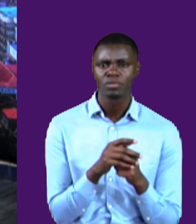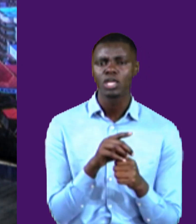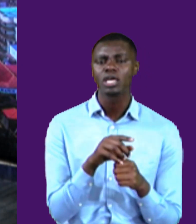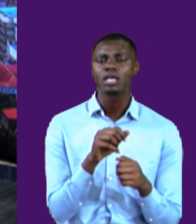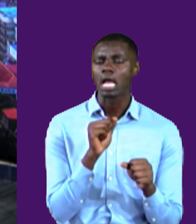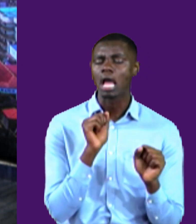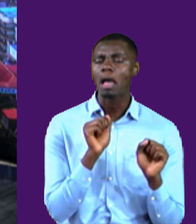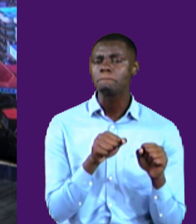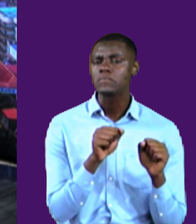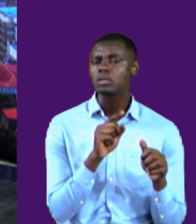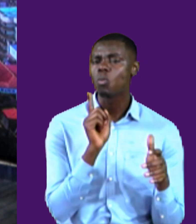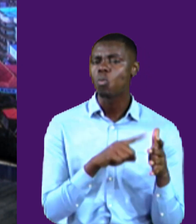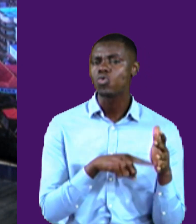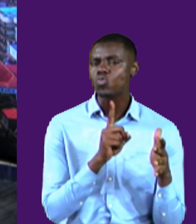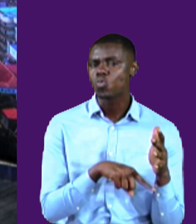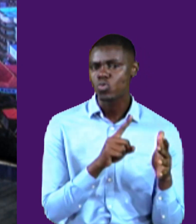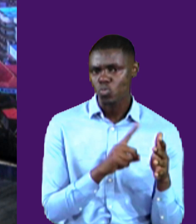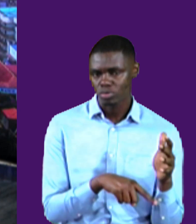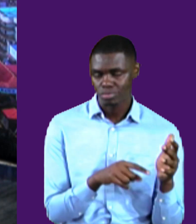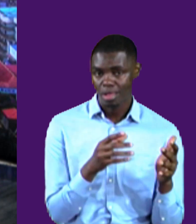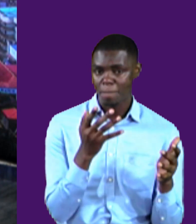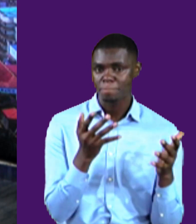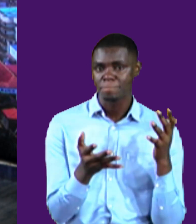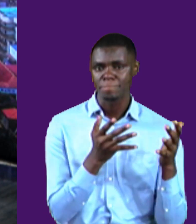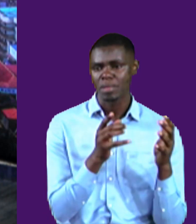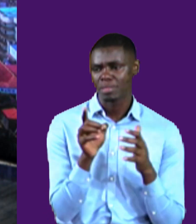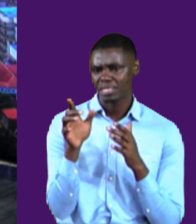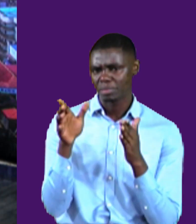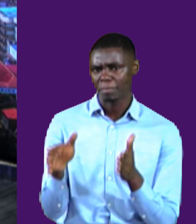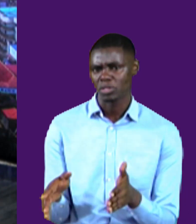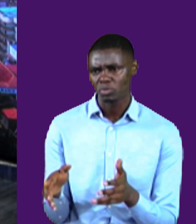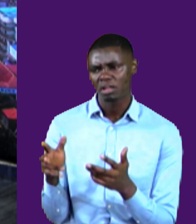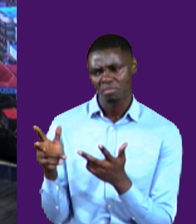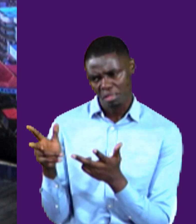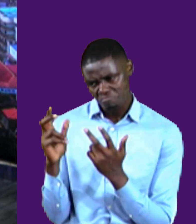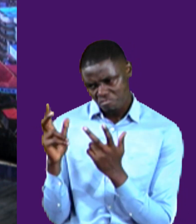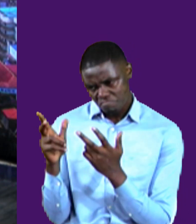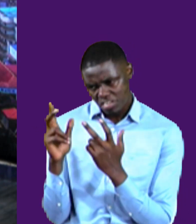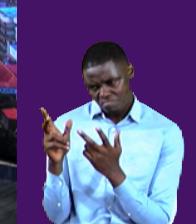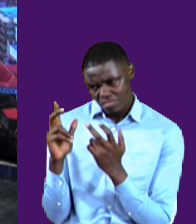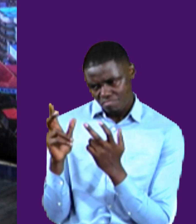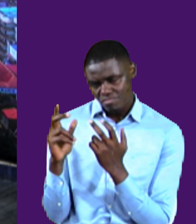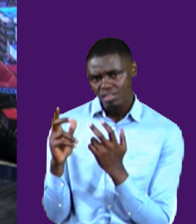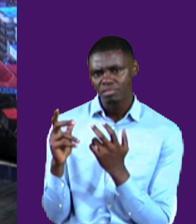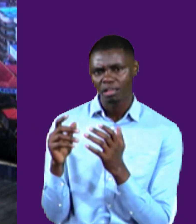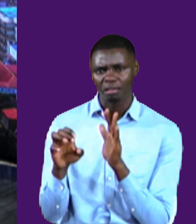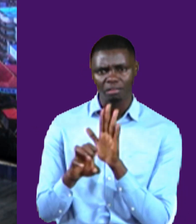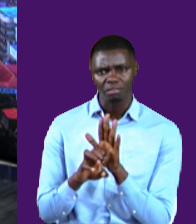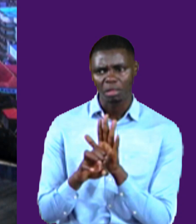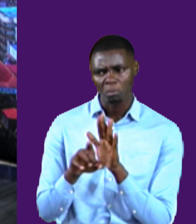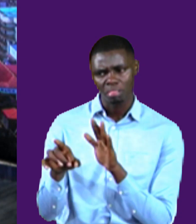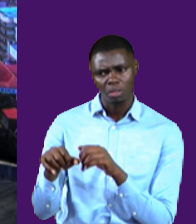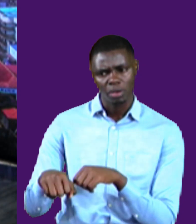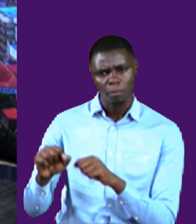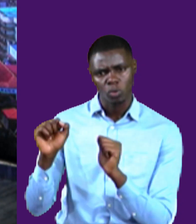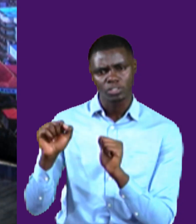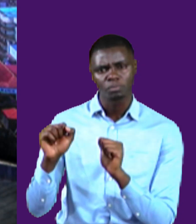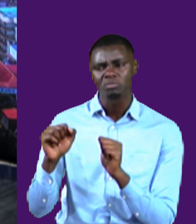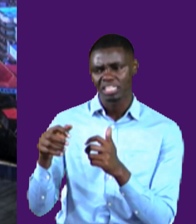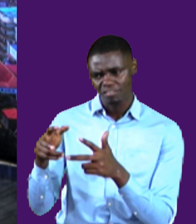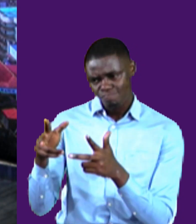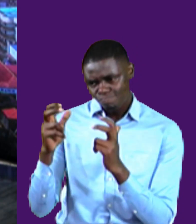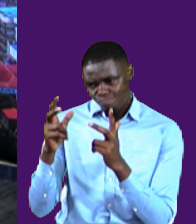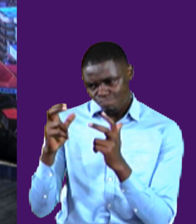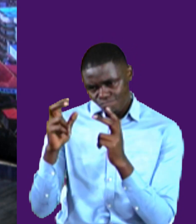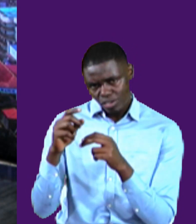you capable of? Maybe this person has listened to you. Let's say an employer. They have